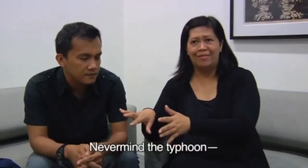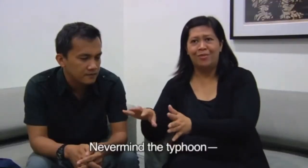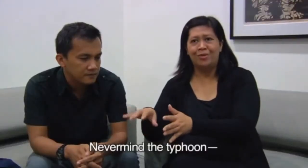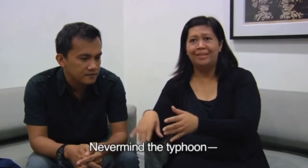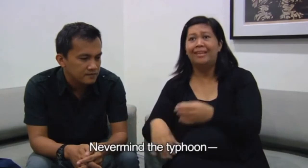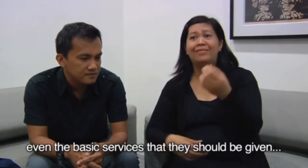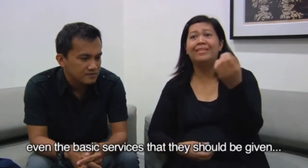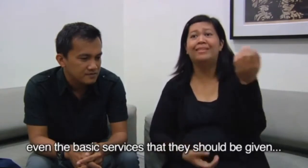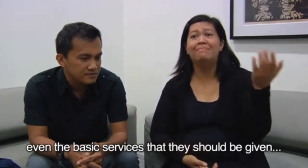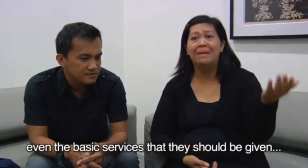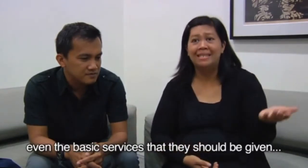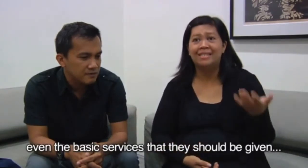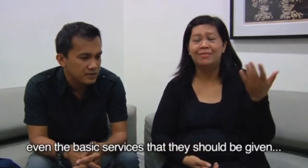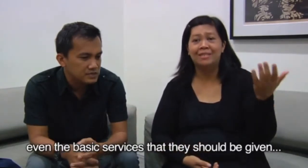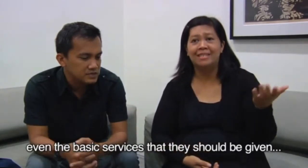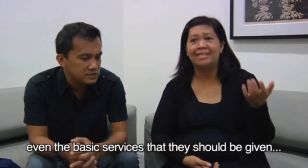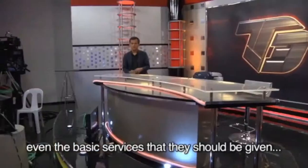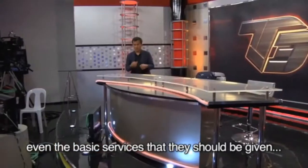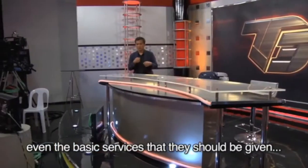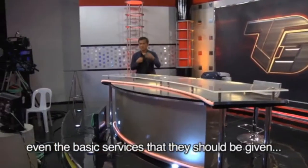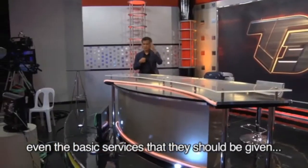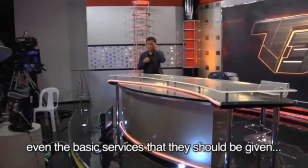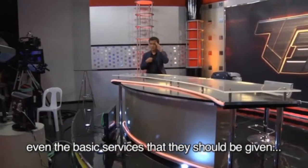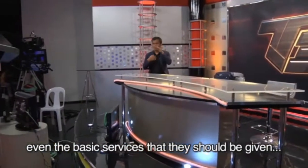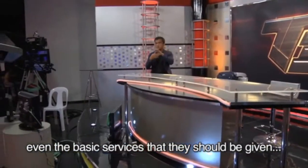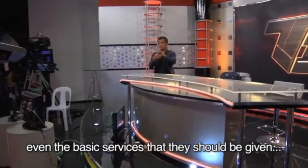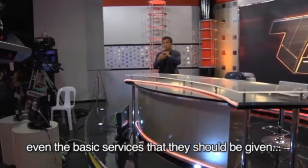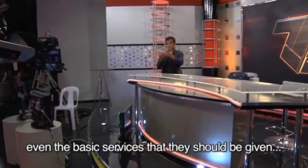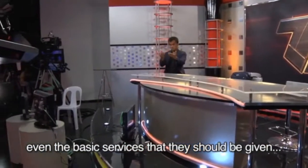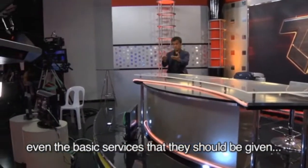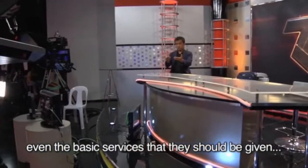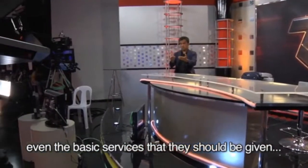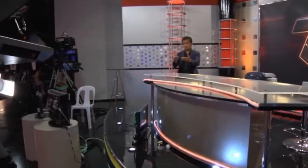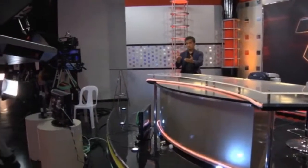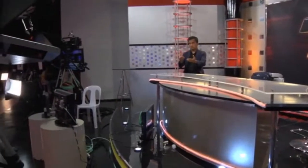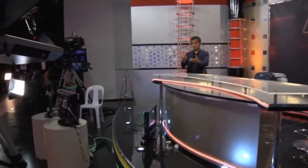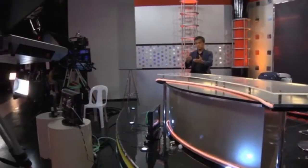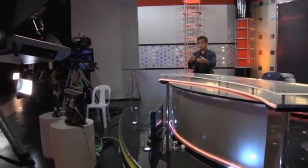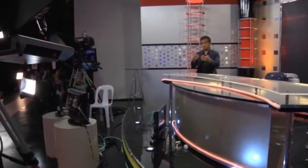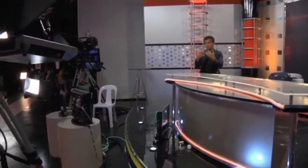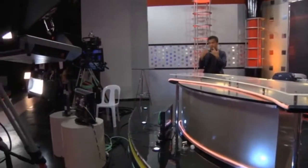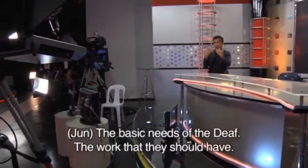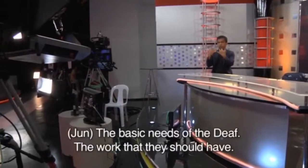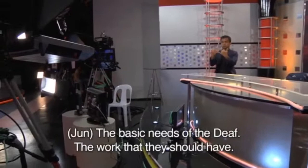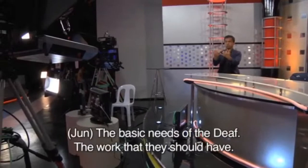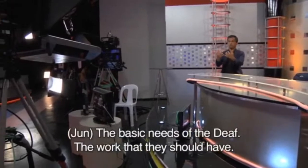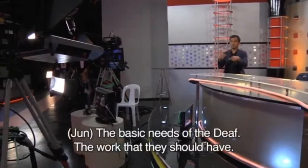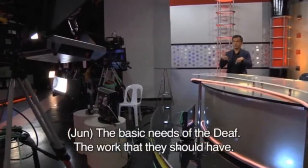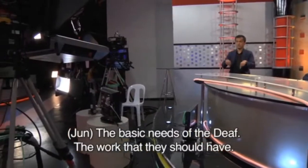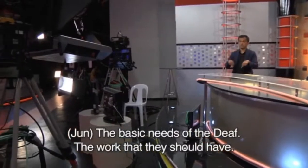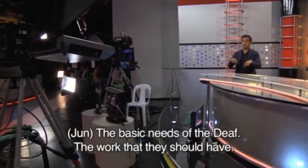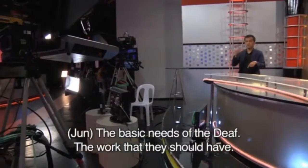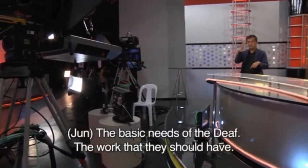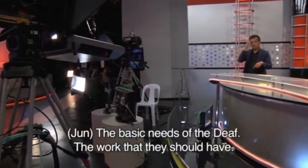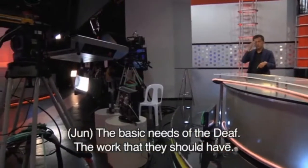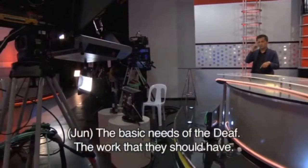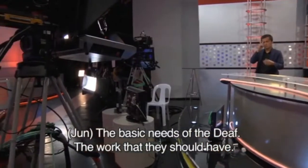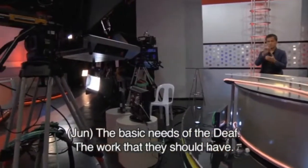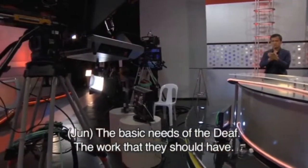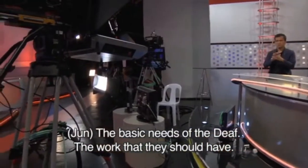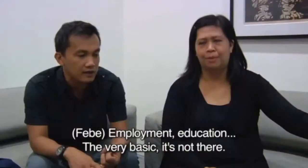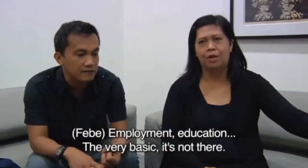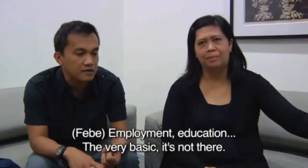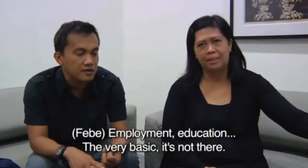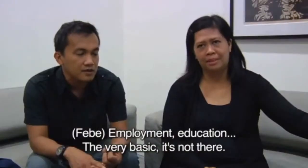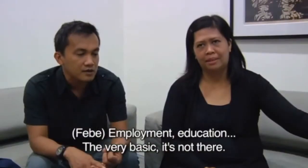mind the typhoon, even the basic services that they should be given, they're not. The basic needs of the work that